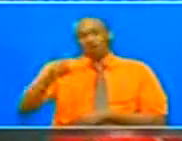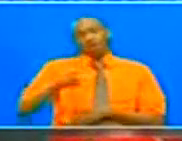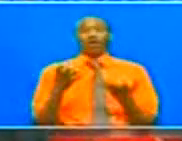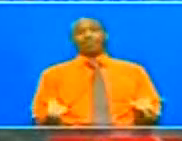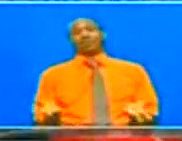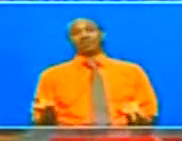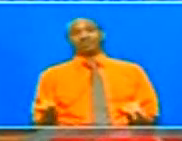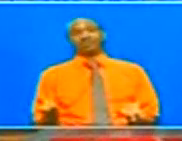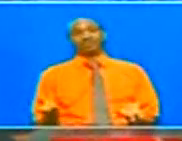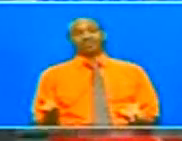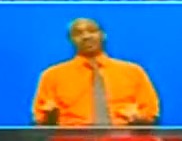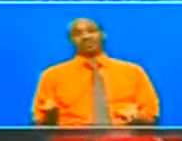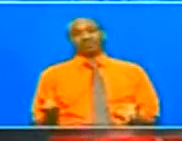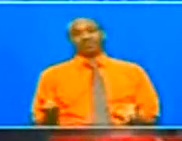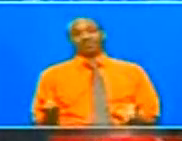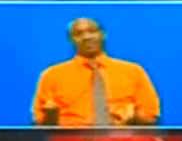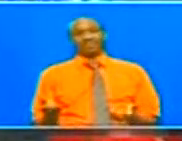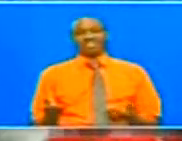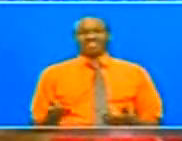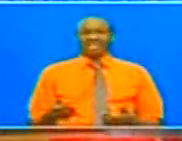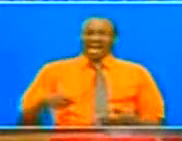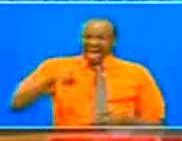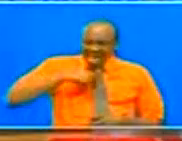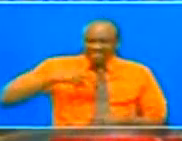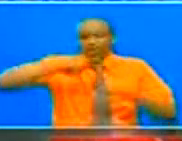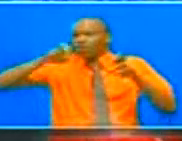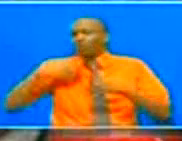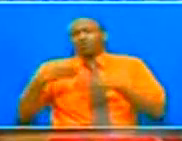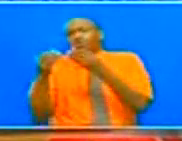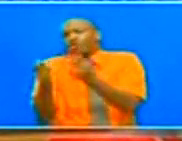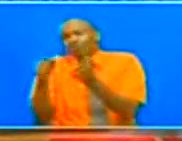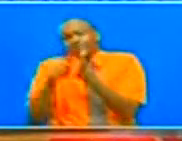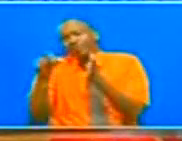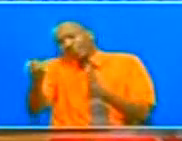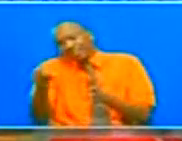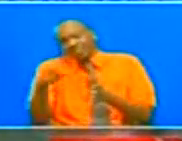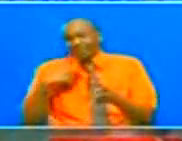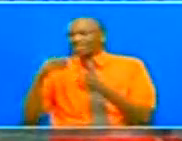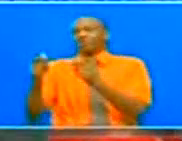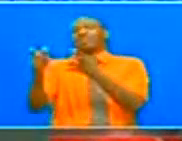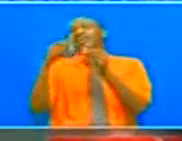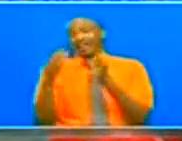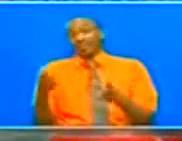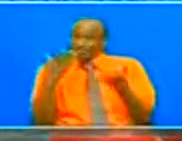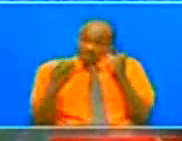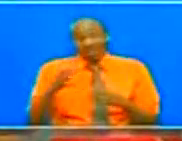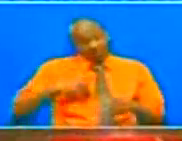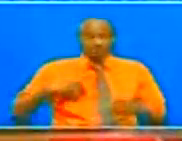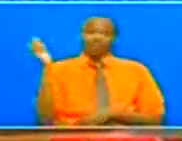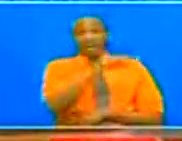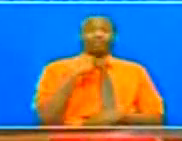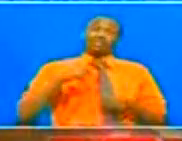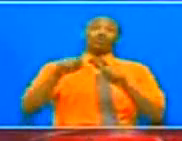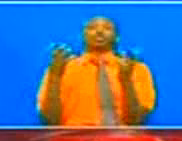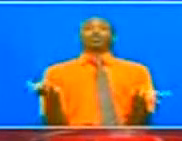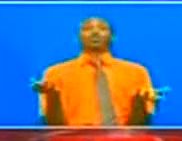no need of looking for a solution where there is no solution. I mean, the refugees may go back, but the attacks may continue the next day.